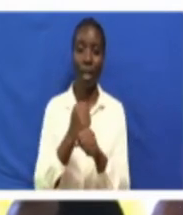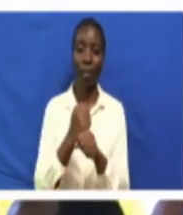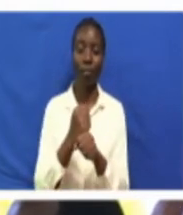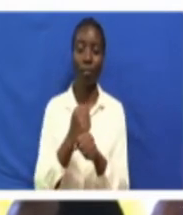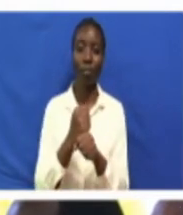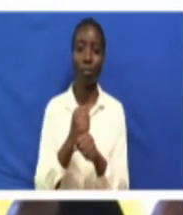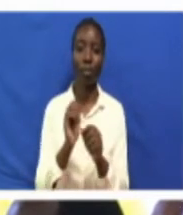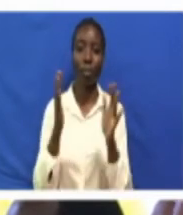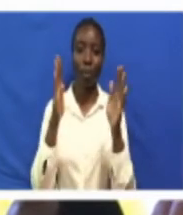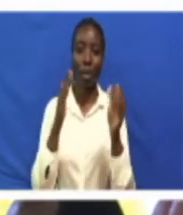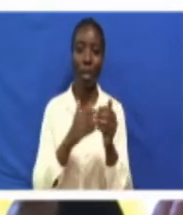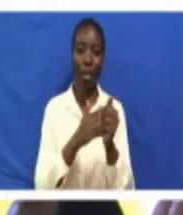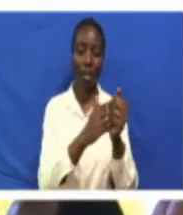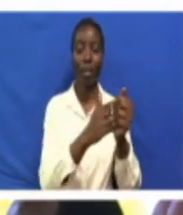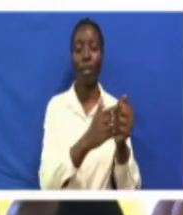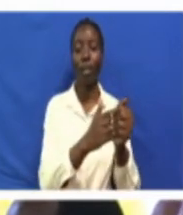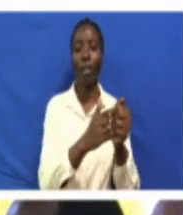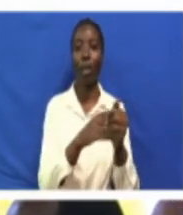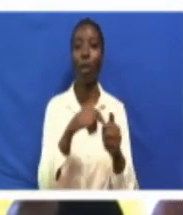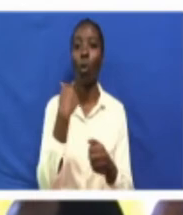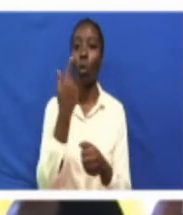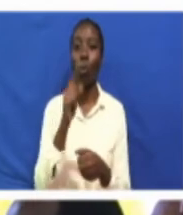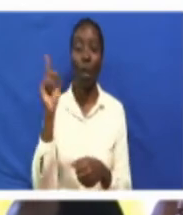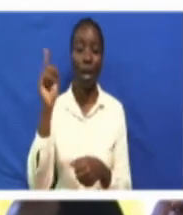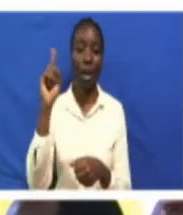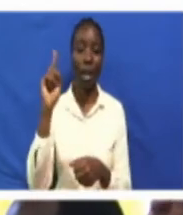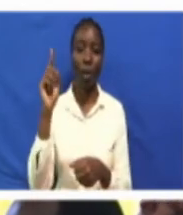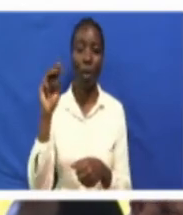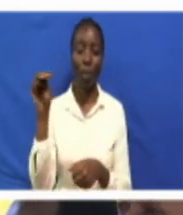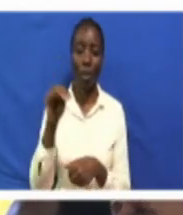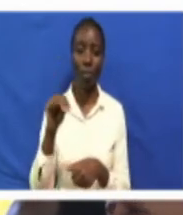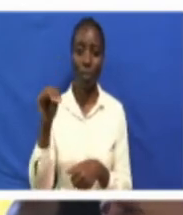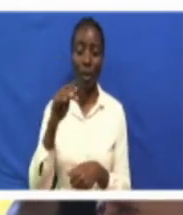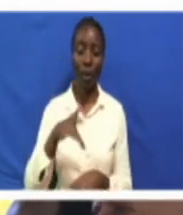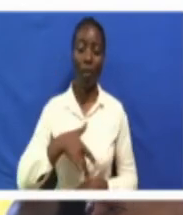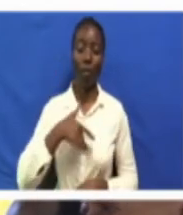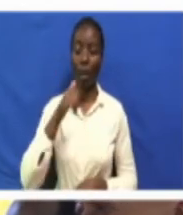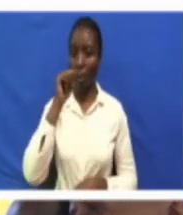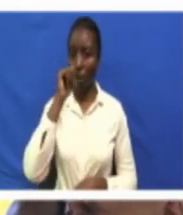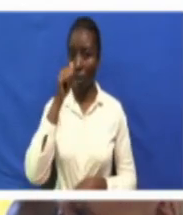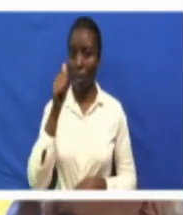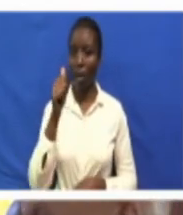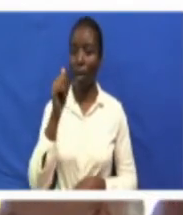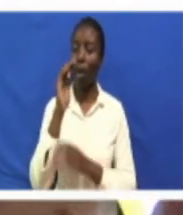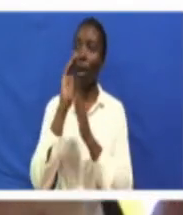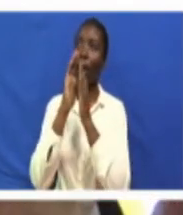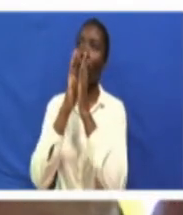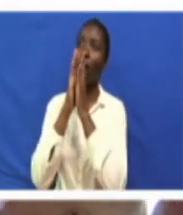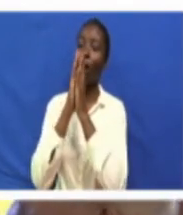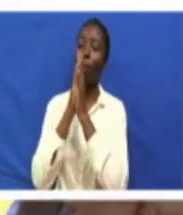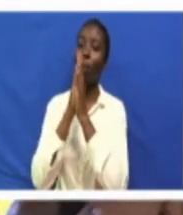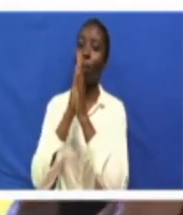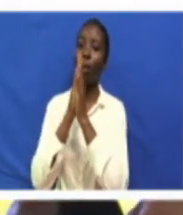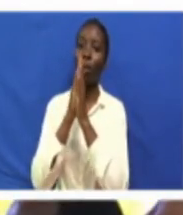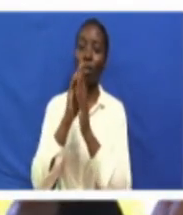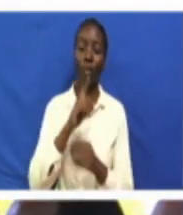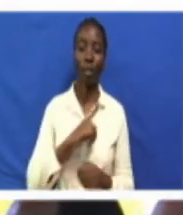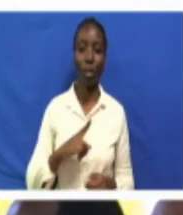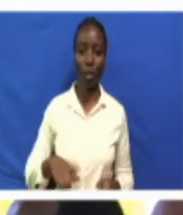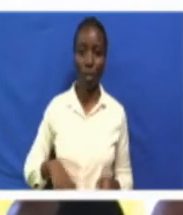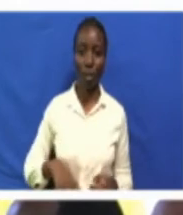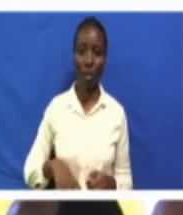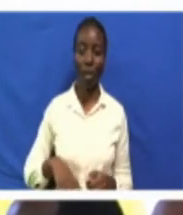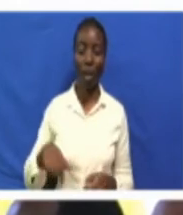be animated by Nairobi metropolitans we proudly embrace our Lord as touch bearers as